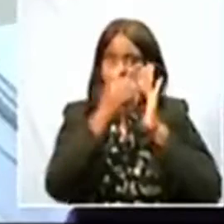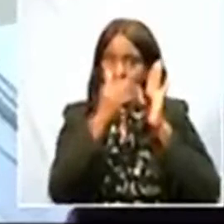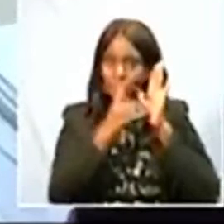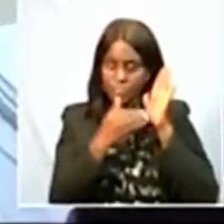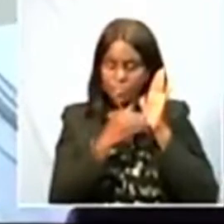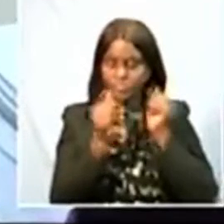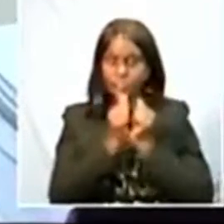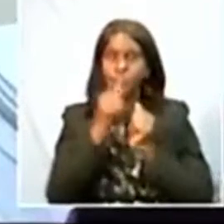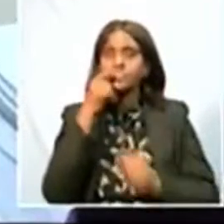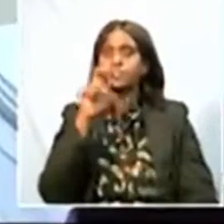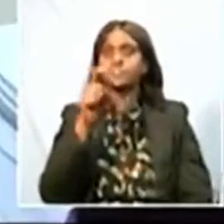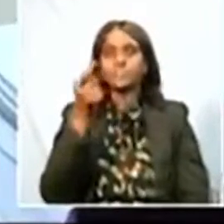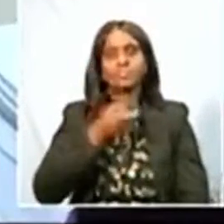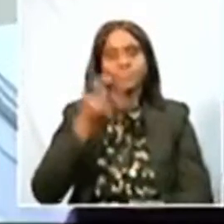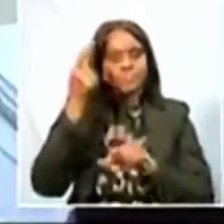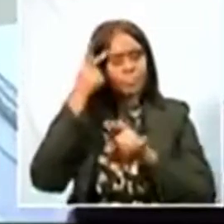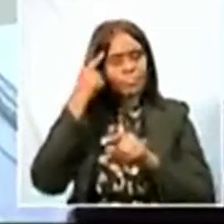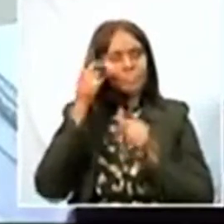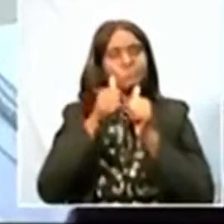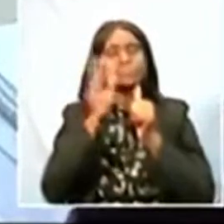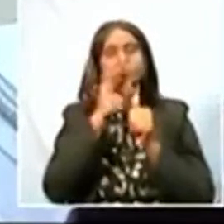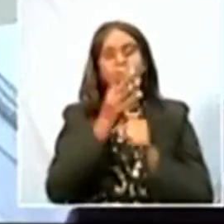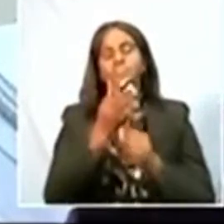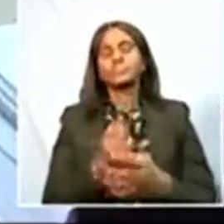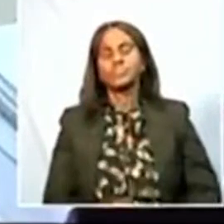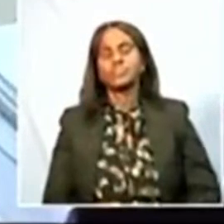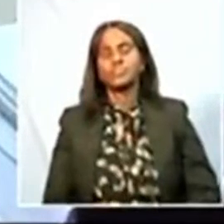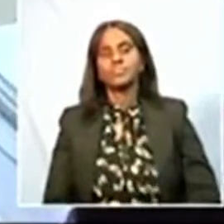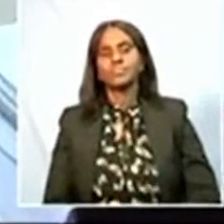and instructions from government are followed.